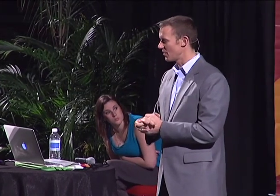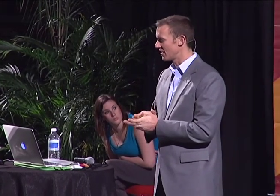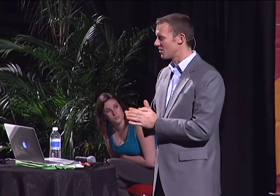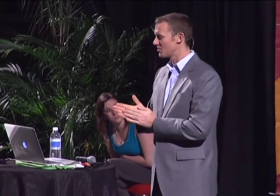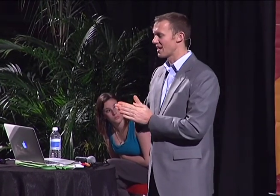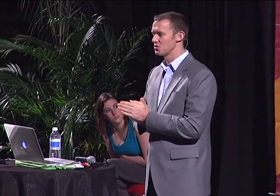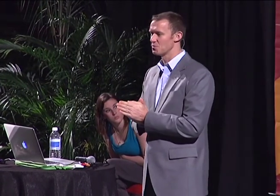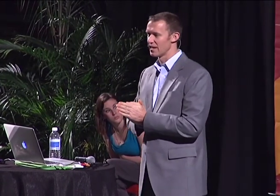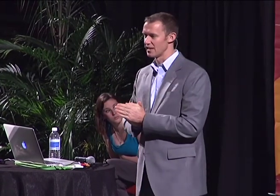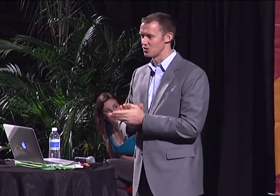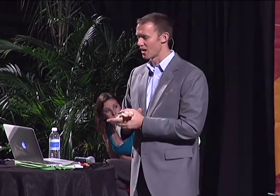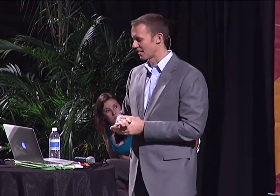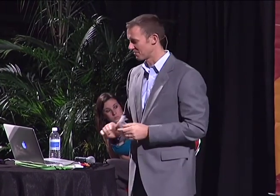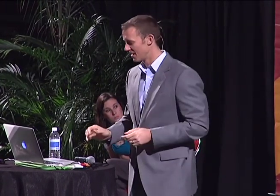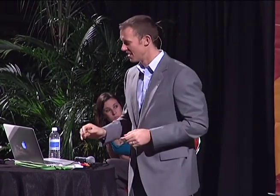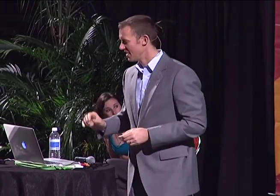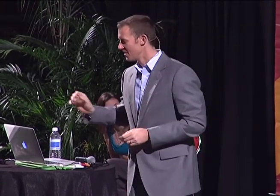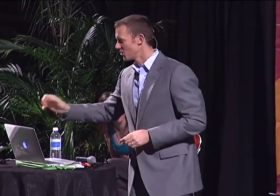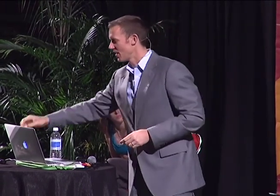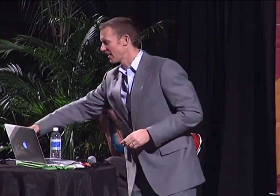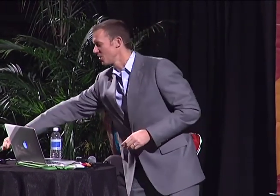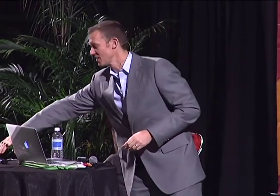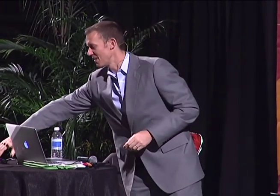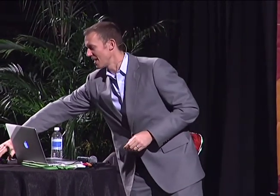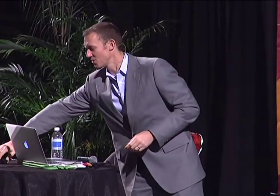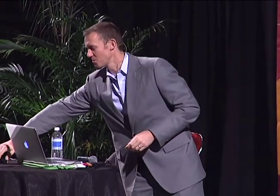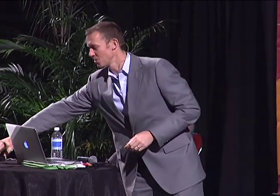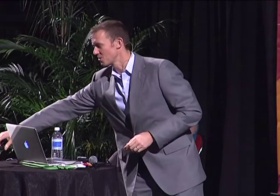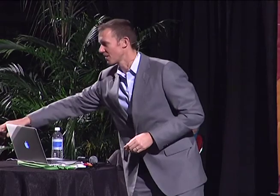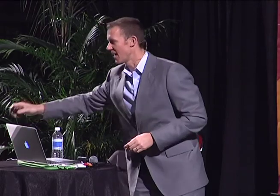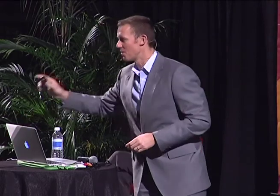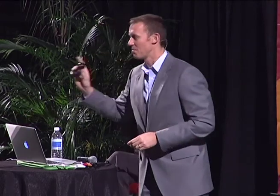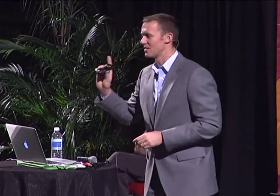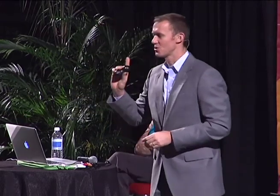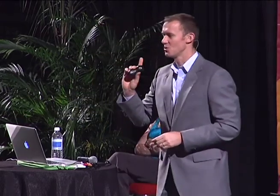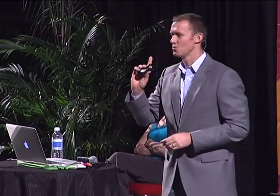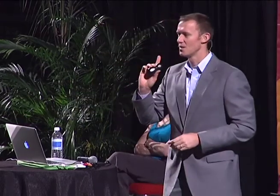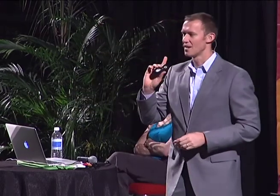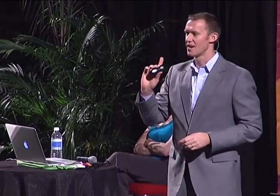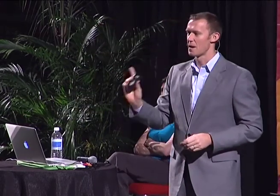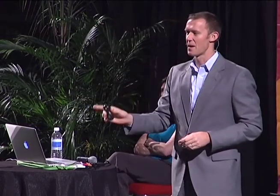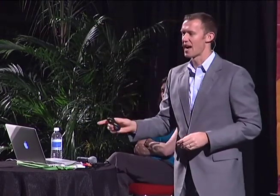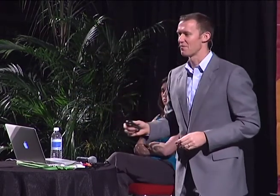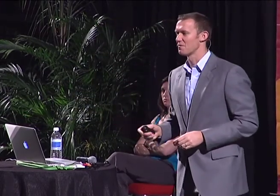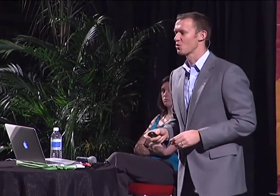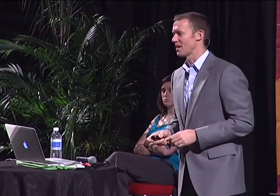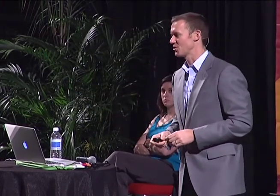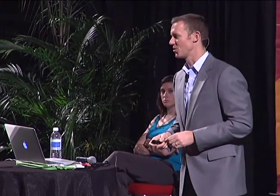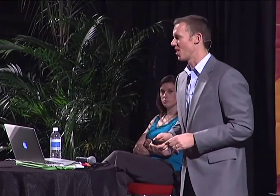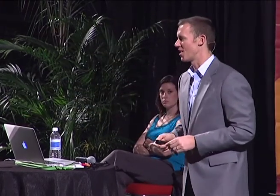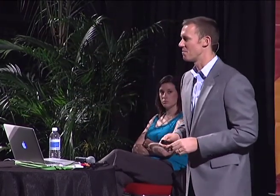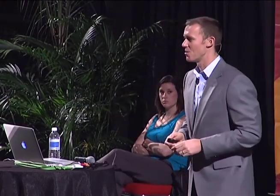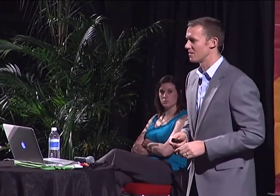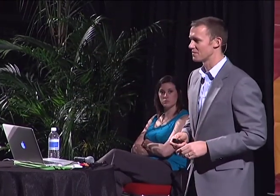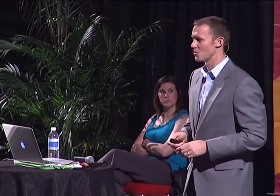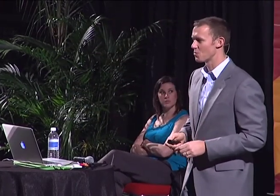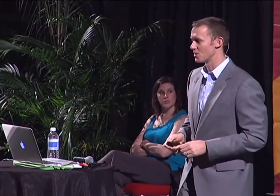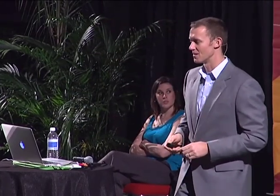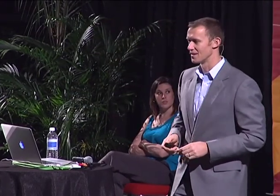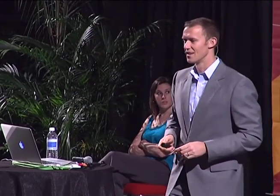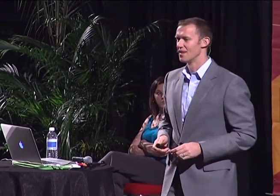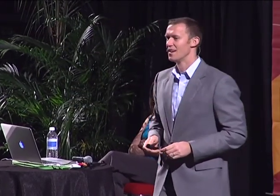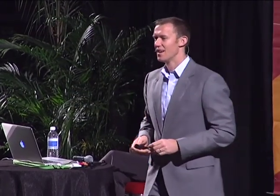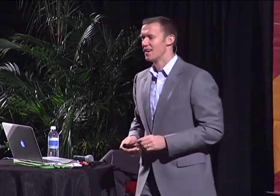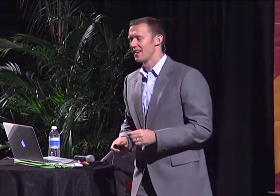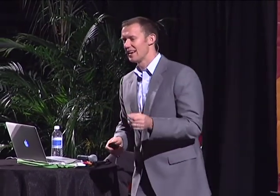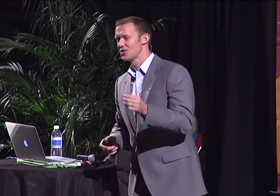yet no one here knows how to blanking drive. So that goes out not to his personal account, but to on behalf of Chrysler Automotive to the